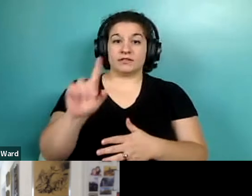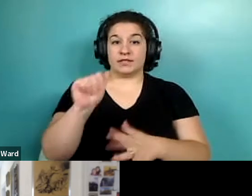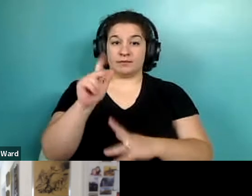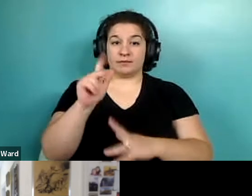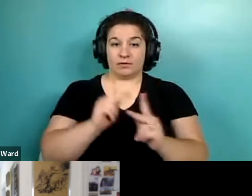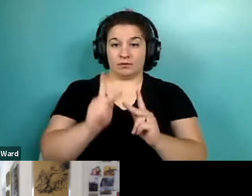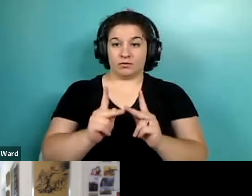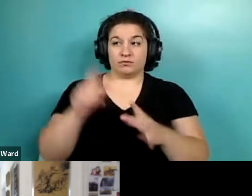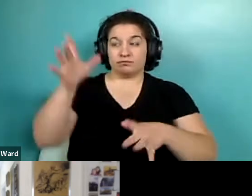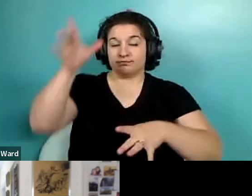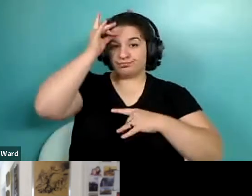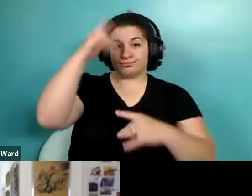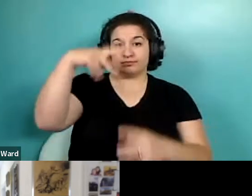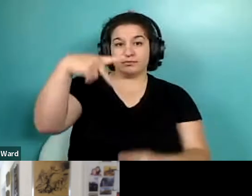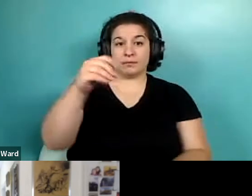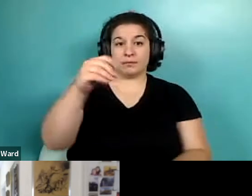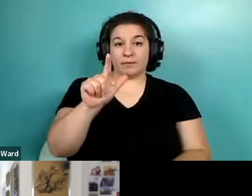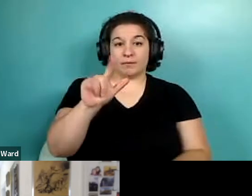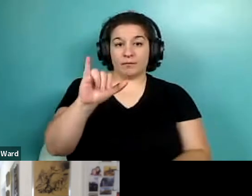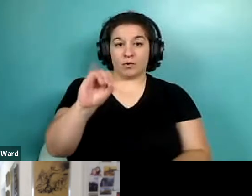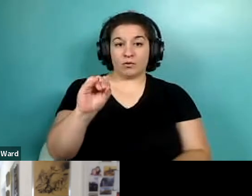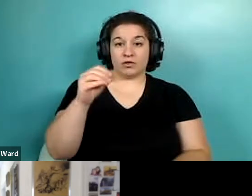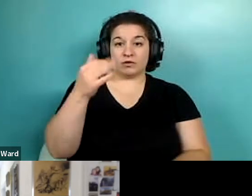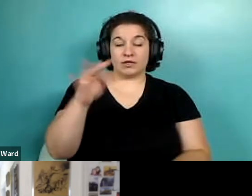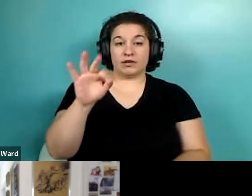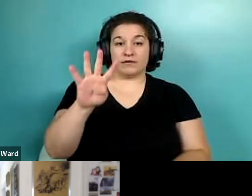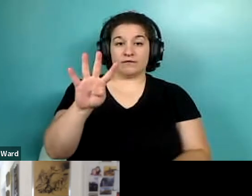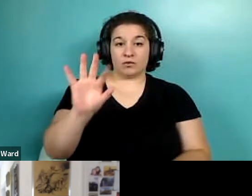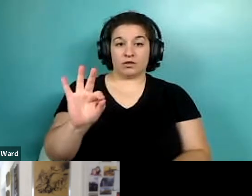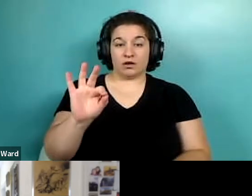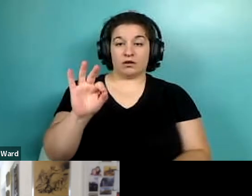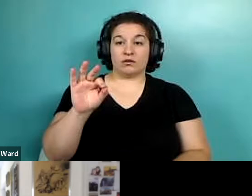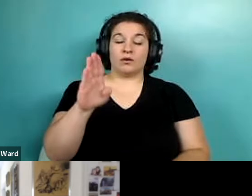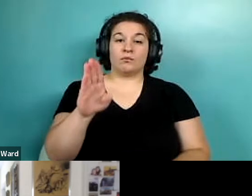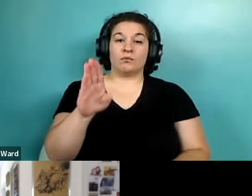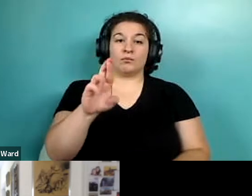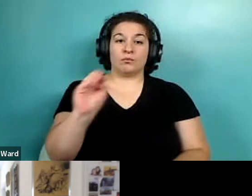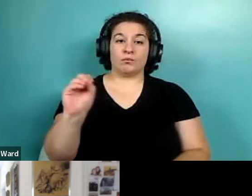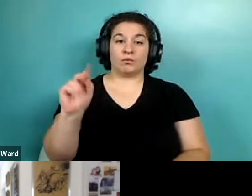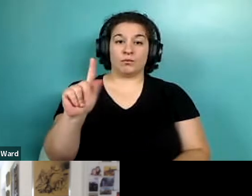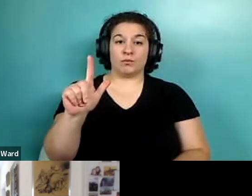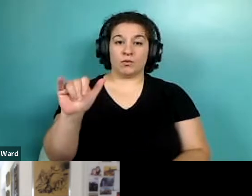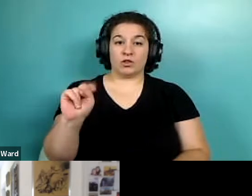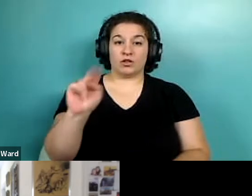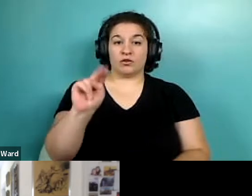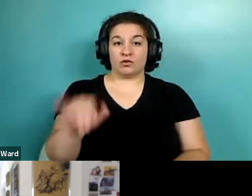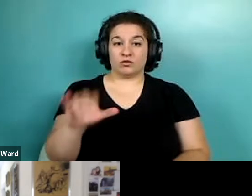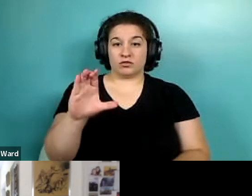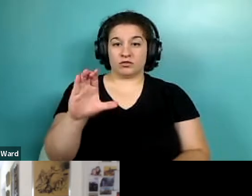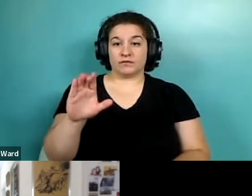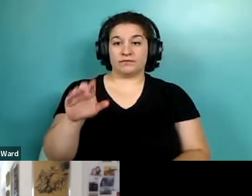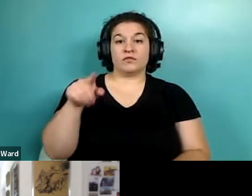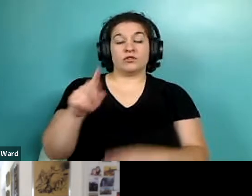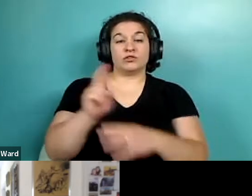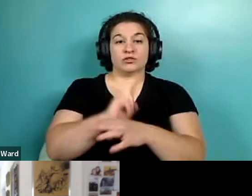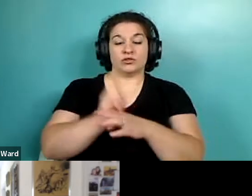New York, and began to use a wheelchair for her mobility. She was denied the right to attend school because she was considered a fire